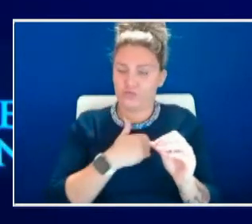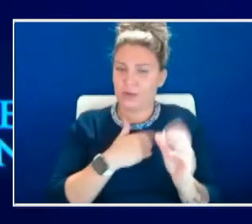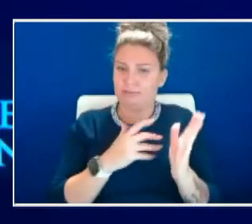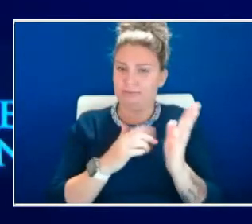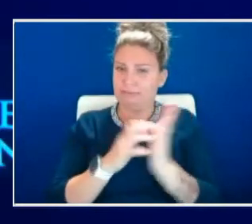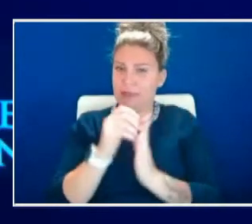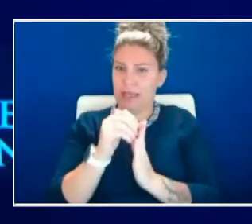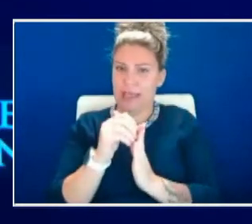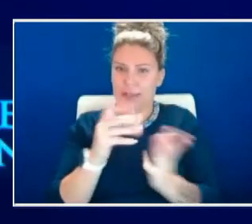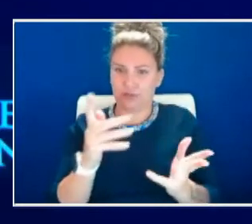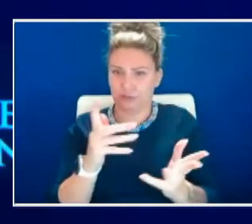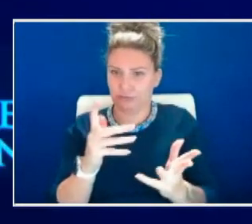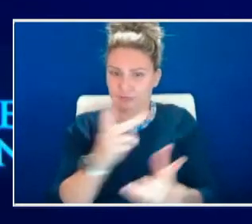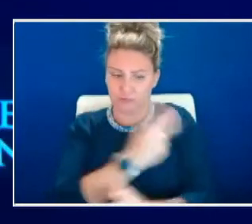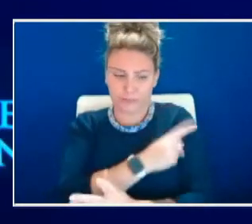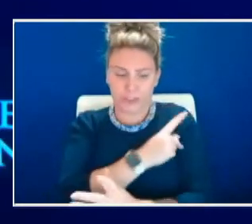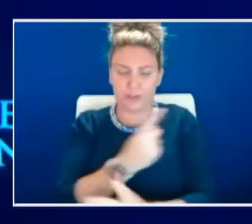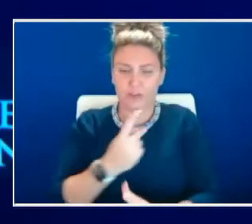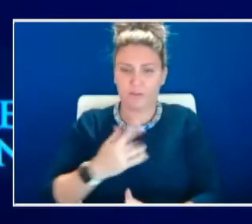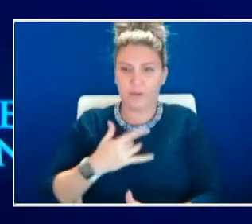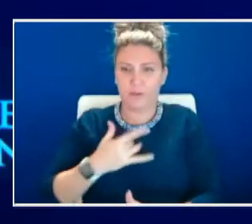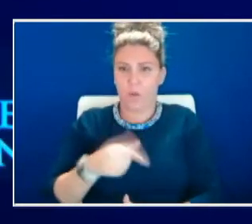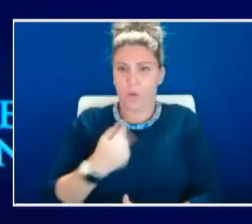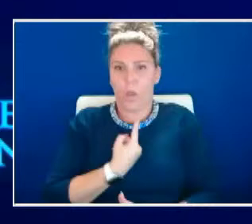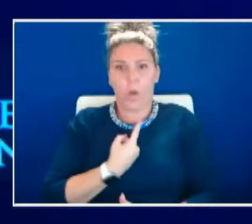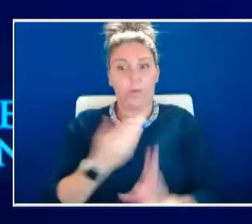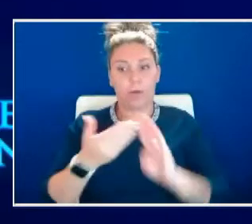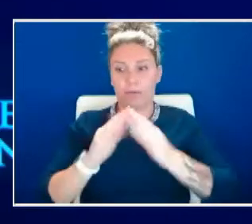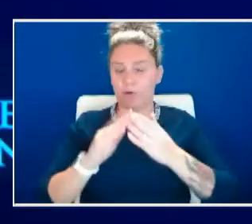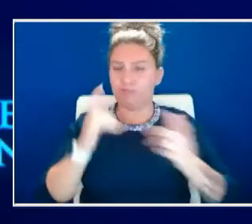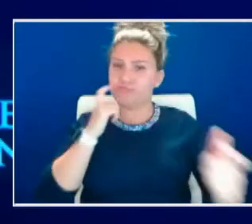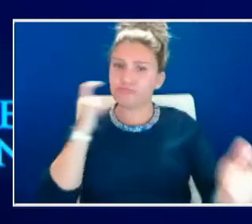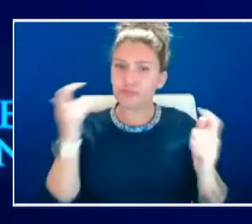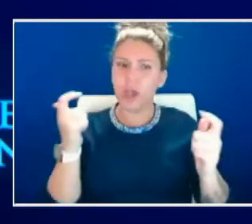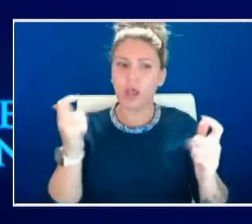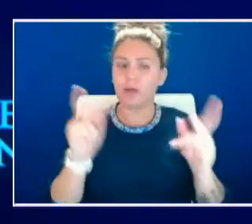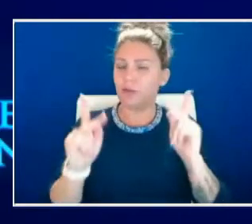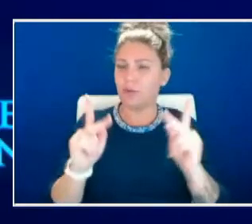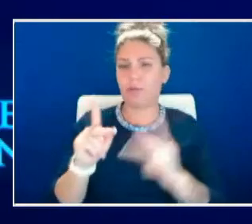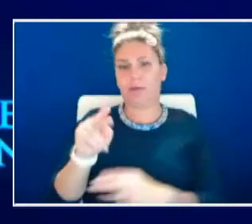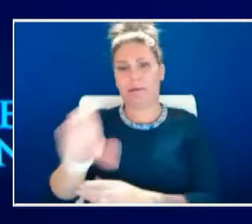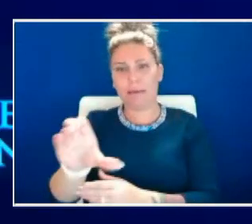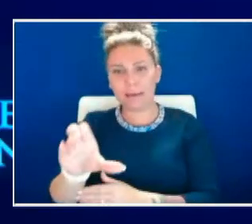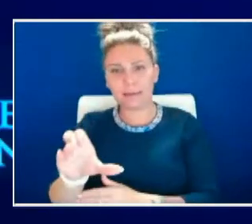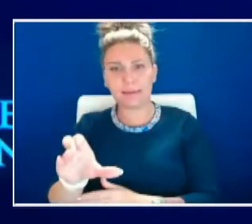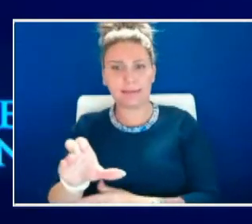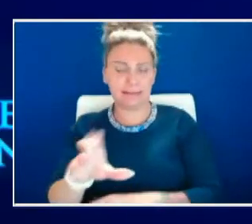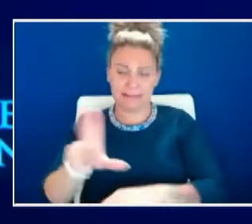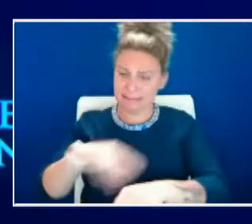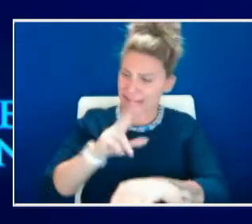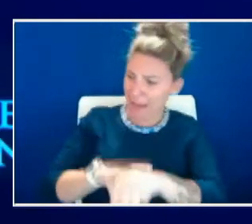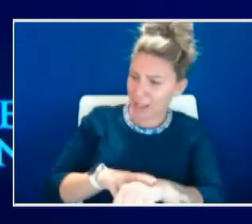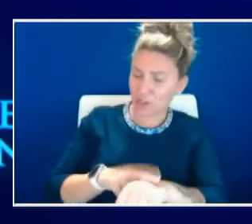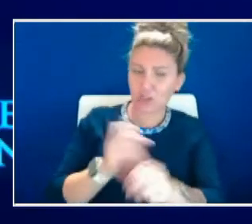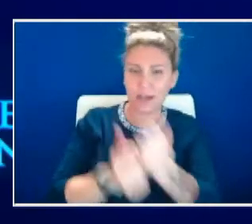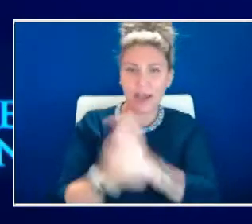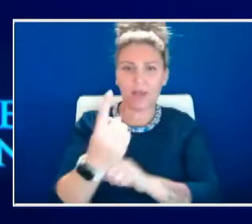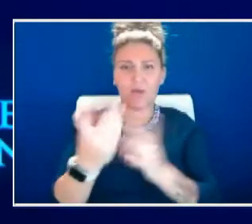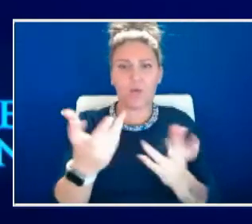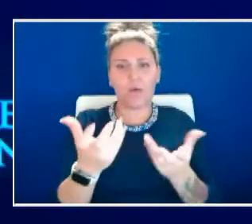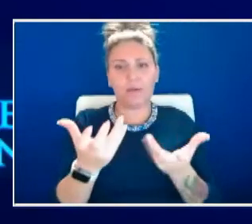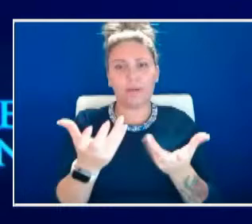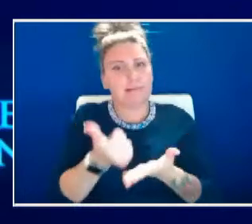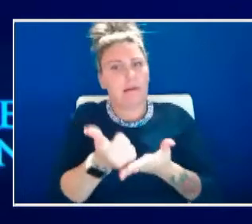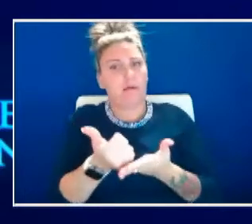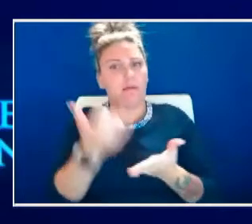are vast, and the resources are there. And so there are people in Kansas City, there are people nationally. Everybody wants to help. So if you feel like